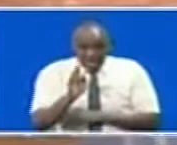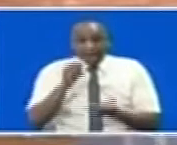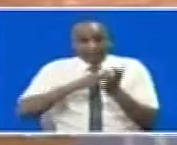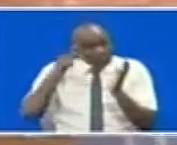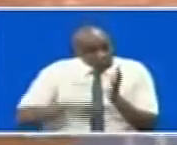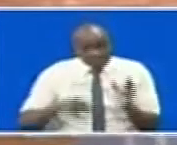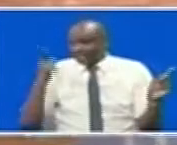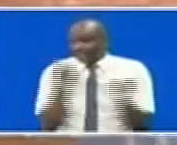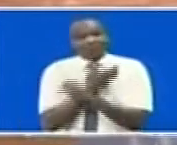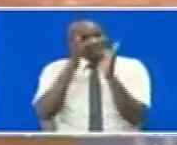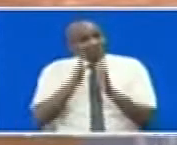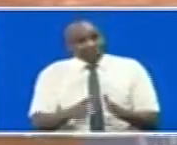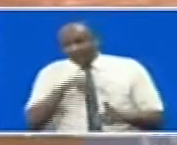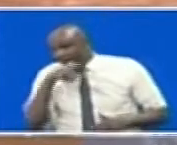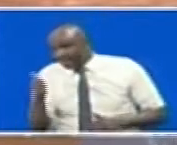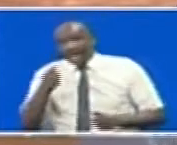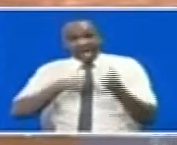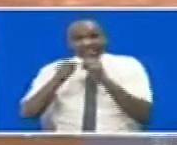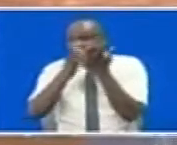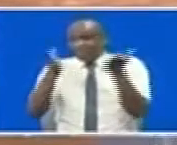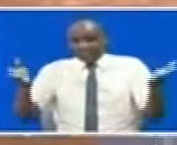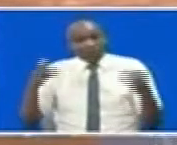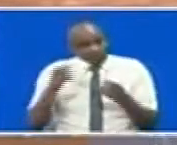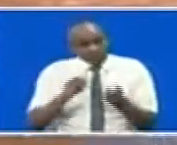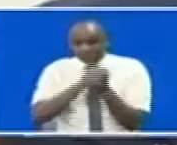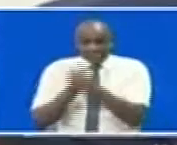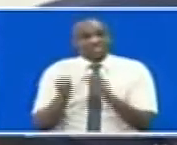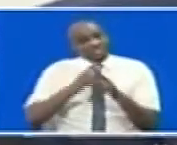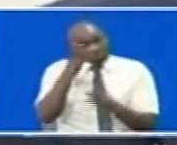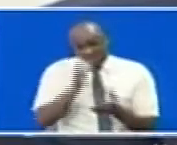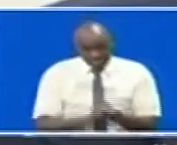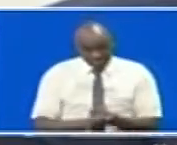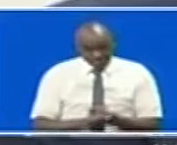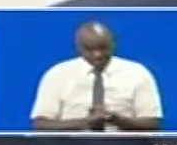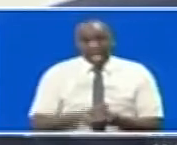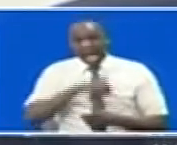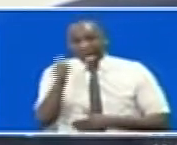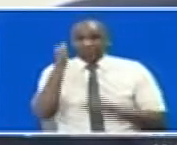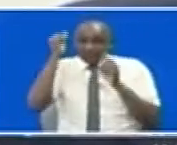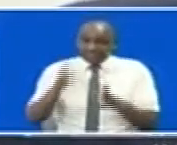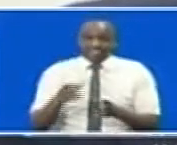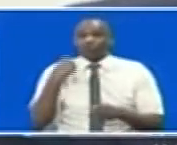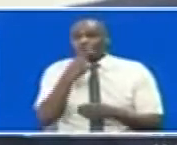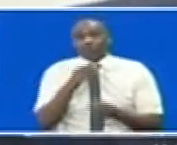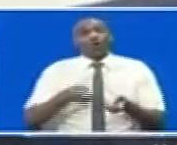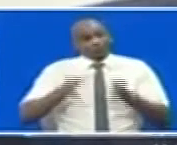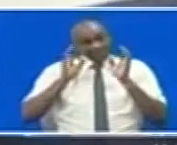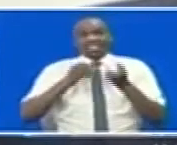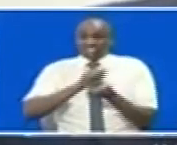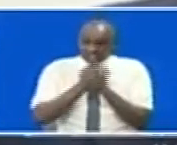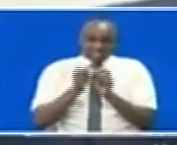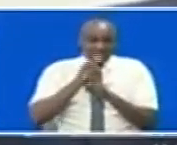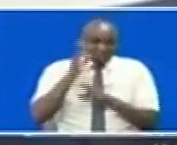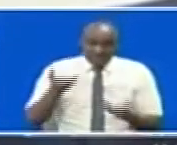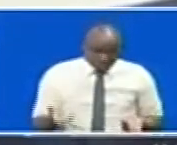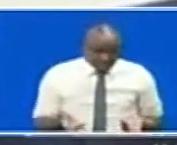means that all the other liabilities or assets change with you. Other politicians who have been forced to officially adopt their